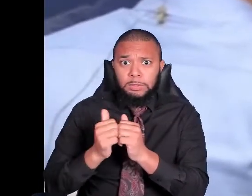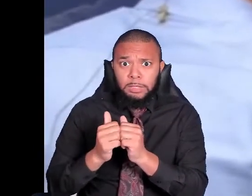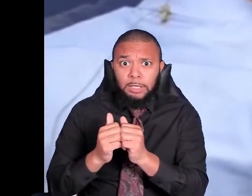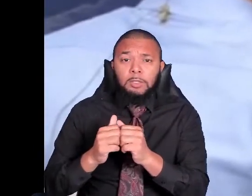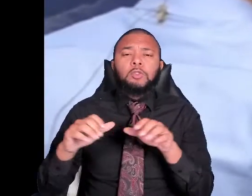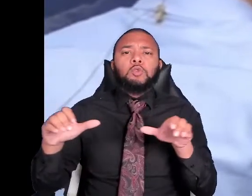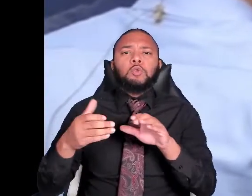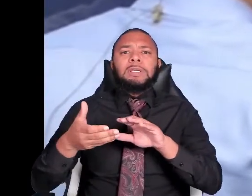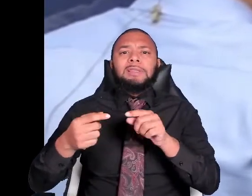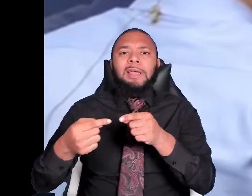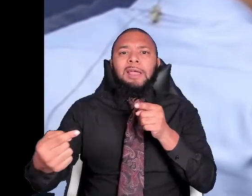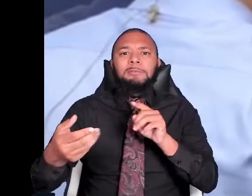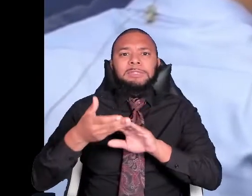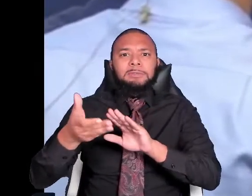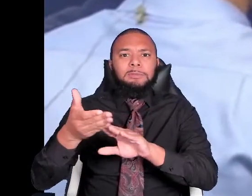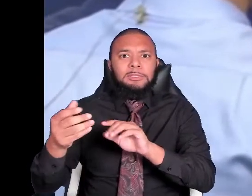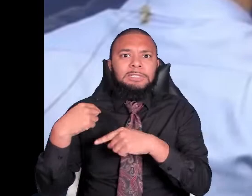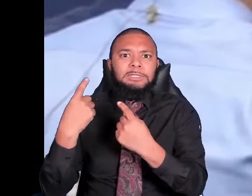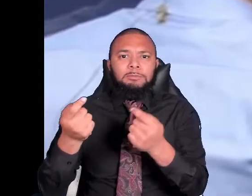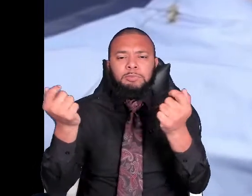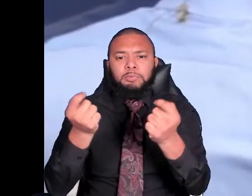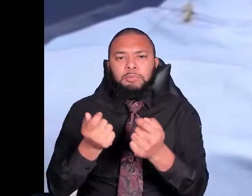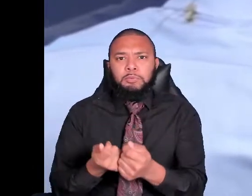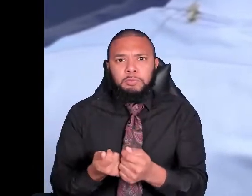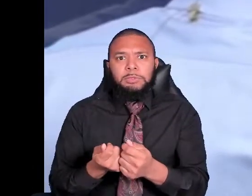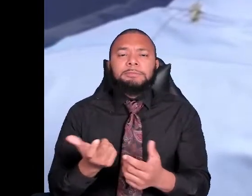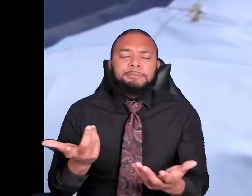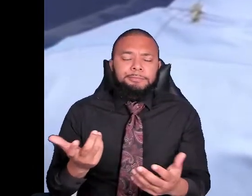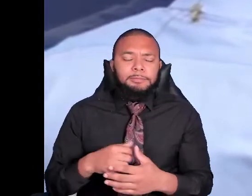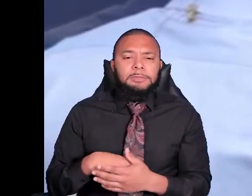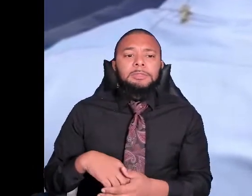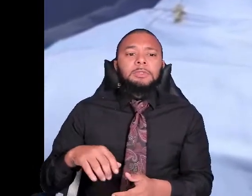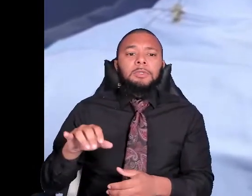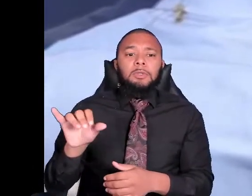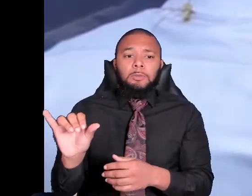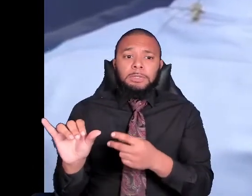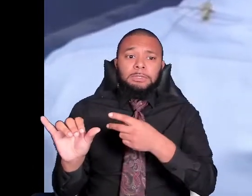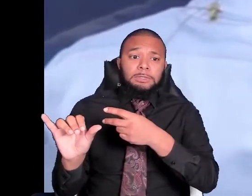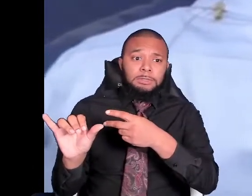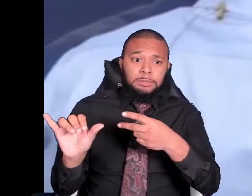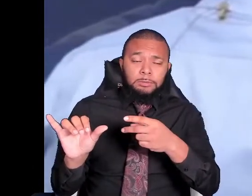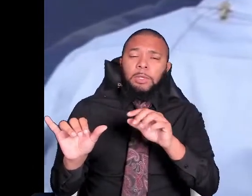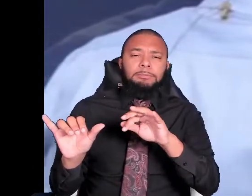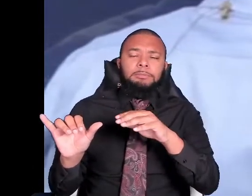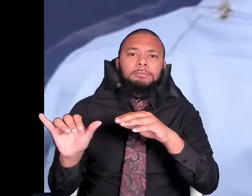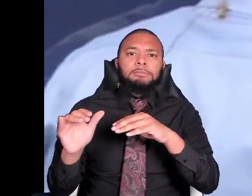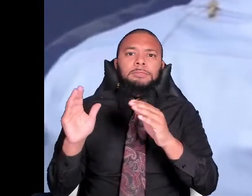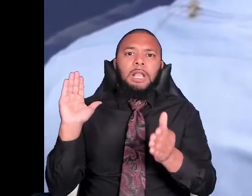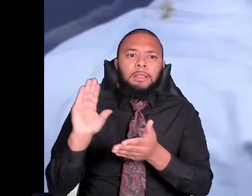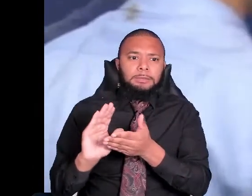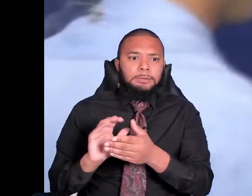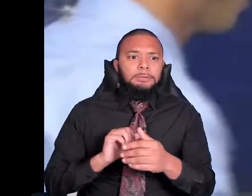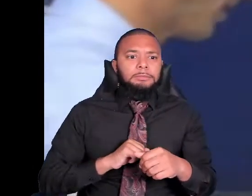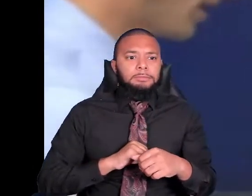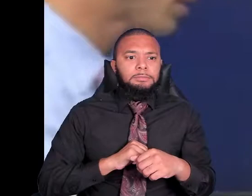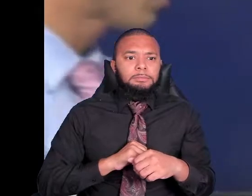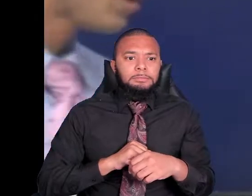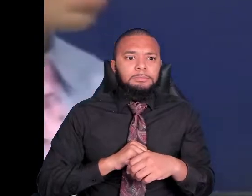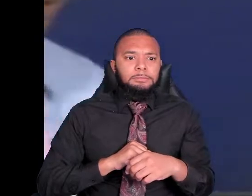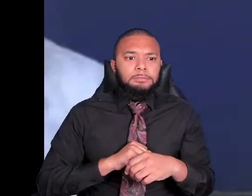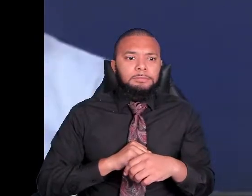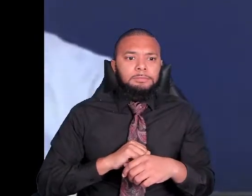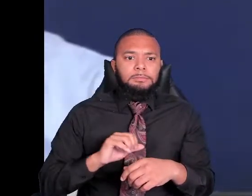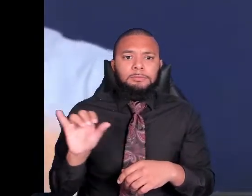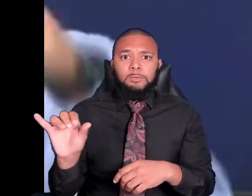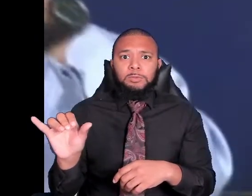So we divide by negative 10. We divide by negative 10, and to be fair, we must do it to everybody. Everybody gets